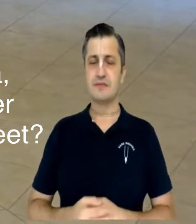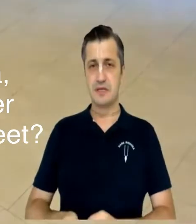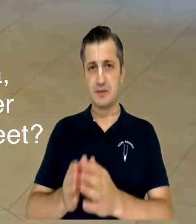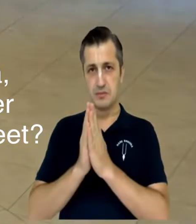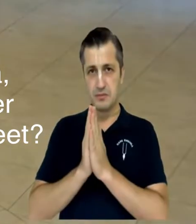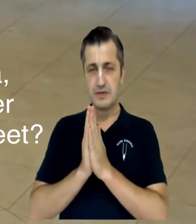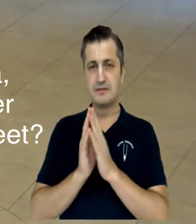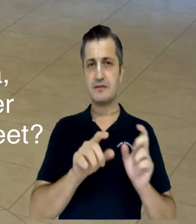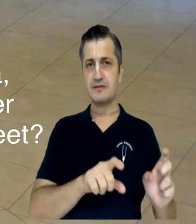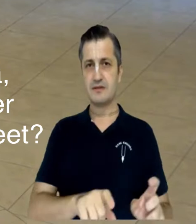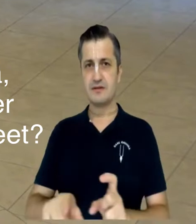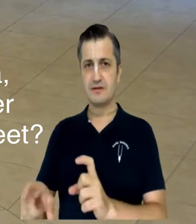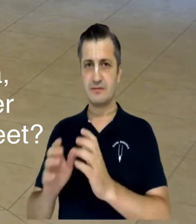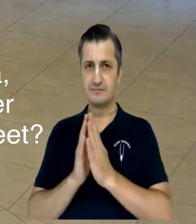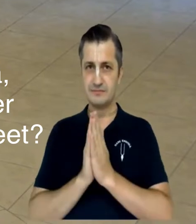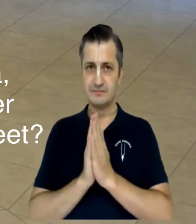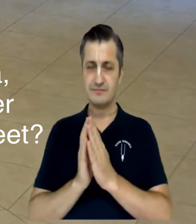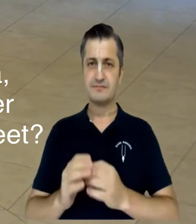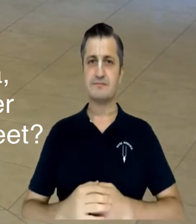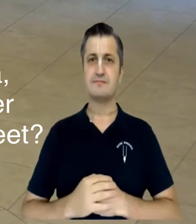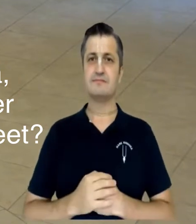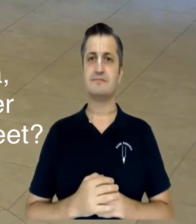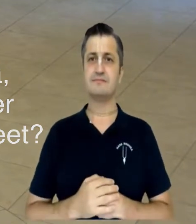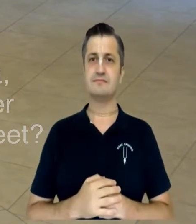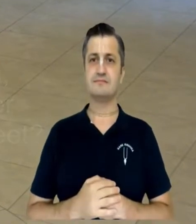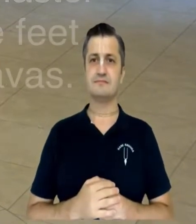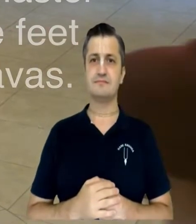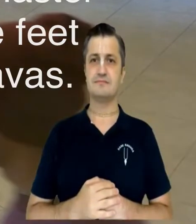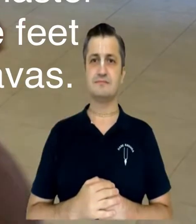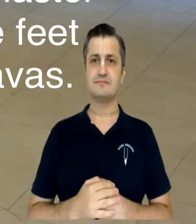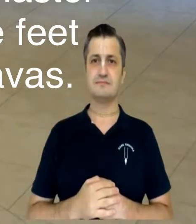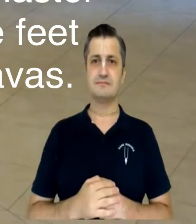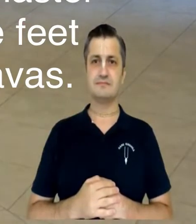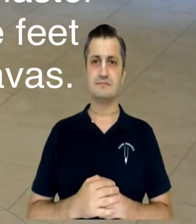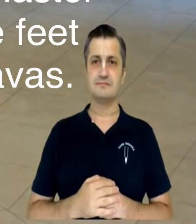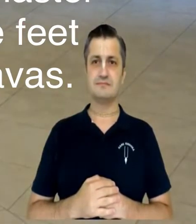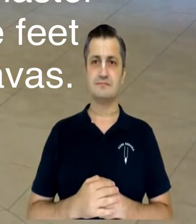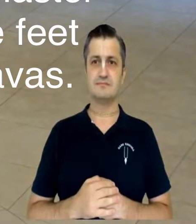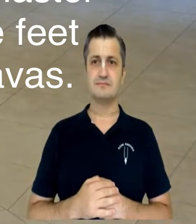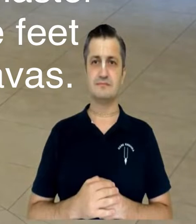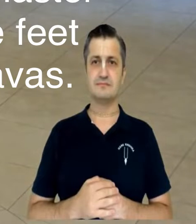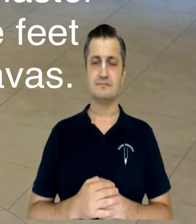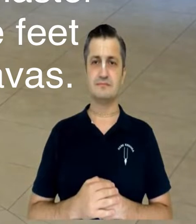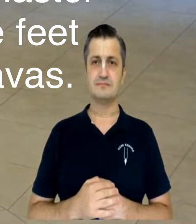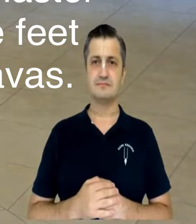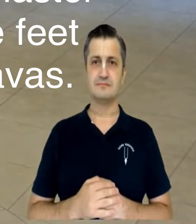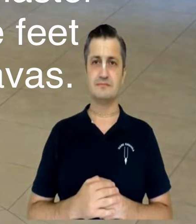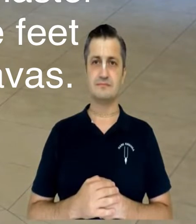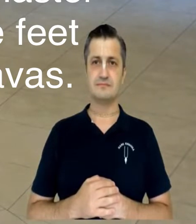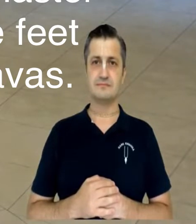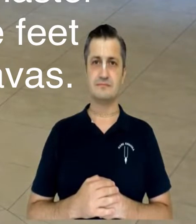Swayam Rupam Gadamayam Padati Swapadantikam Vandeham Shri Guru Shri